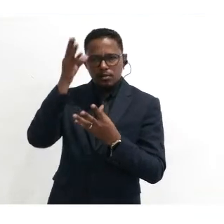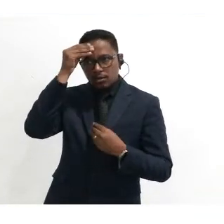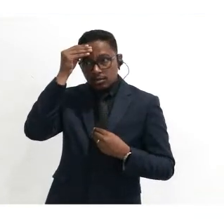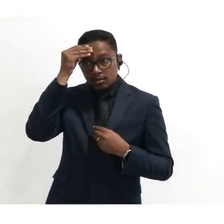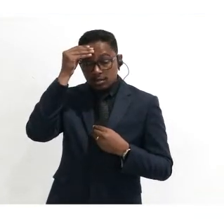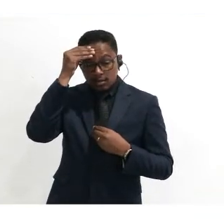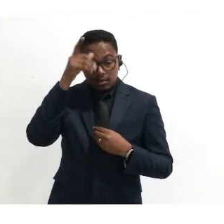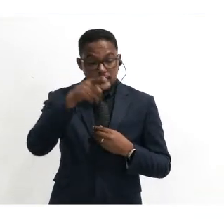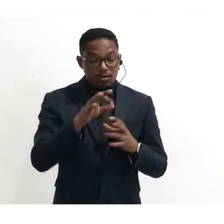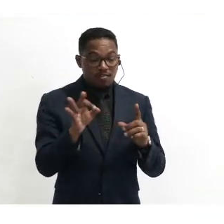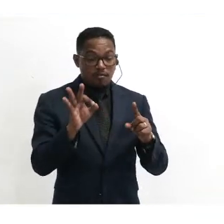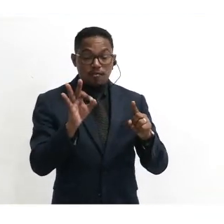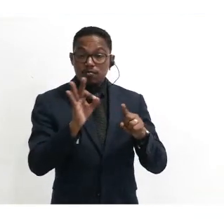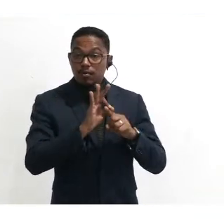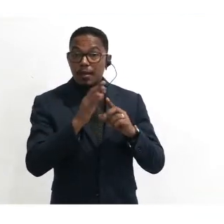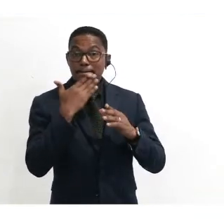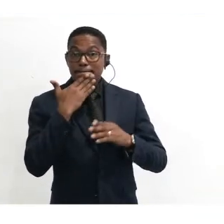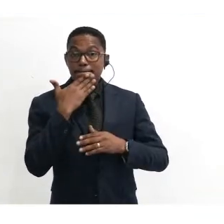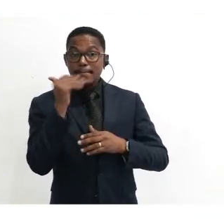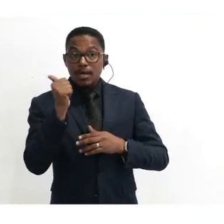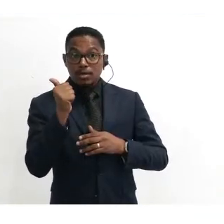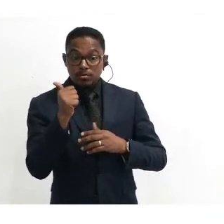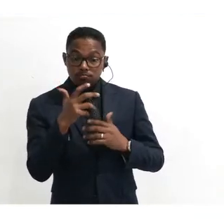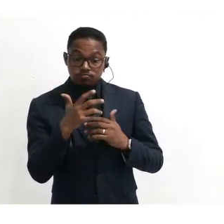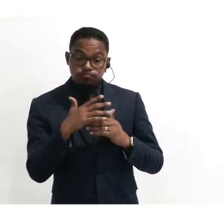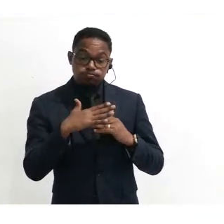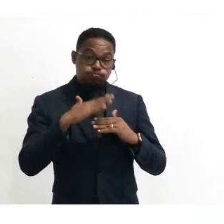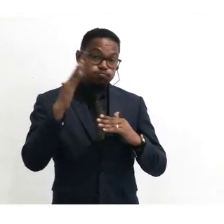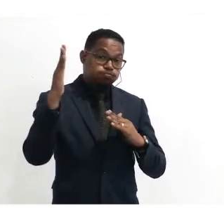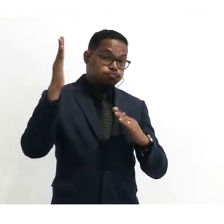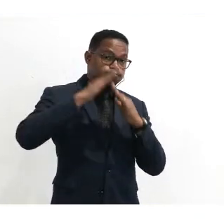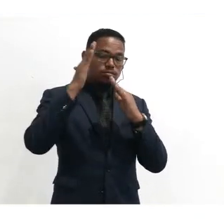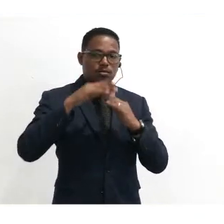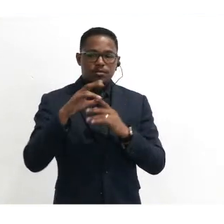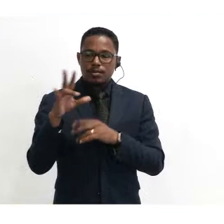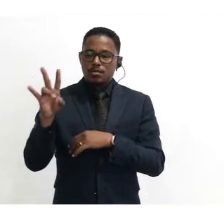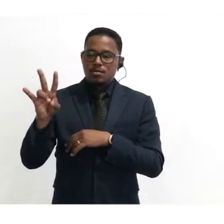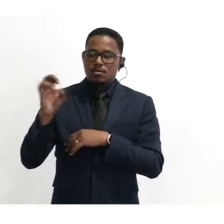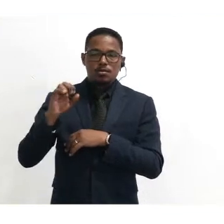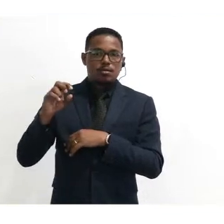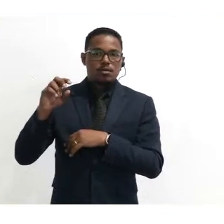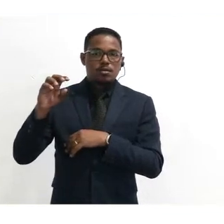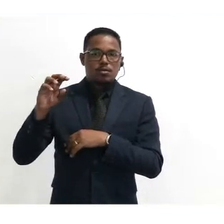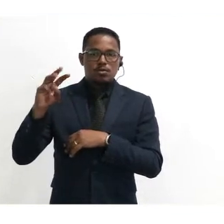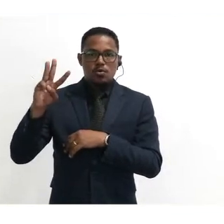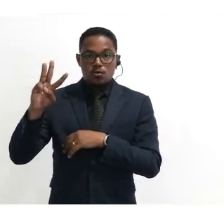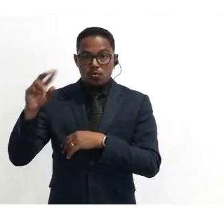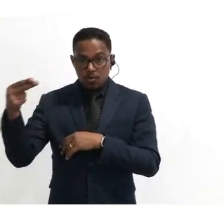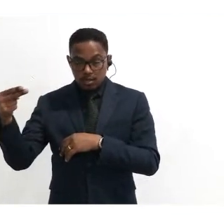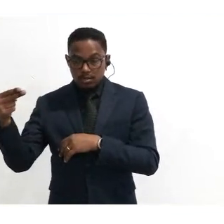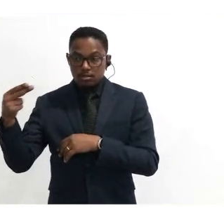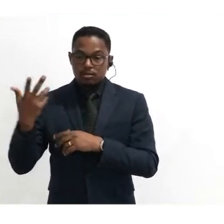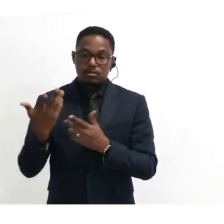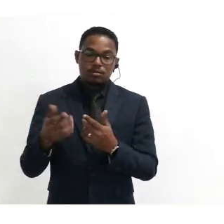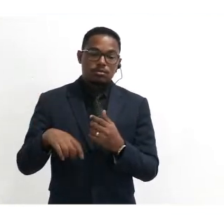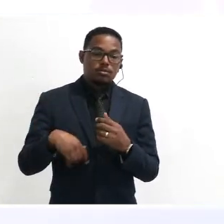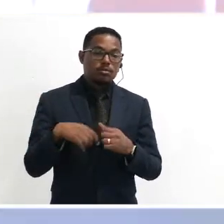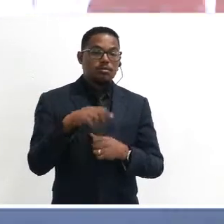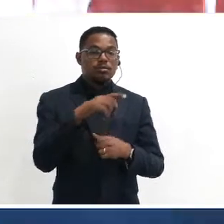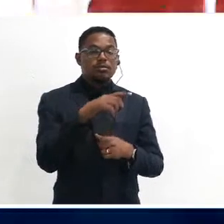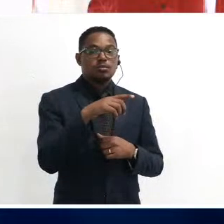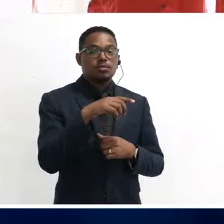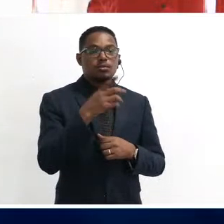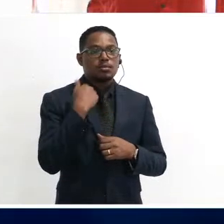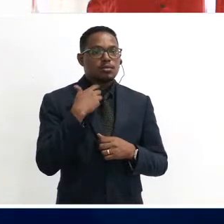some maybe up to 700 watts. You know, NVIDIA's Blackwell, which isn't quite out yet, but will be